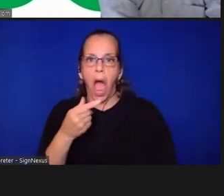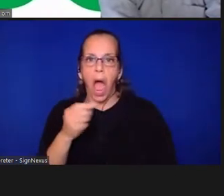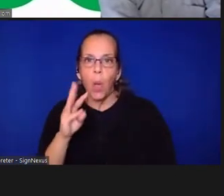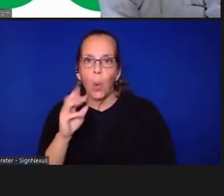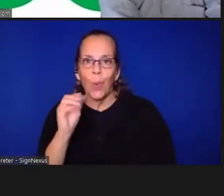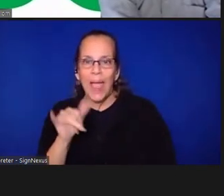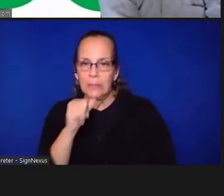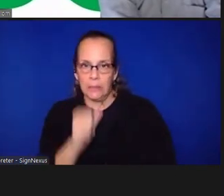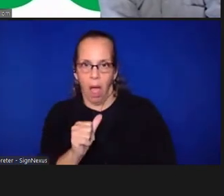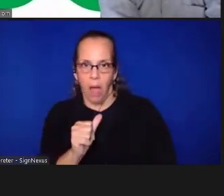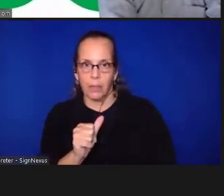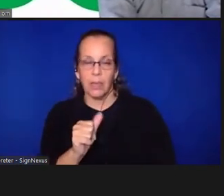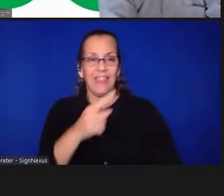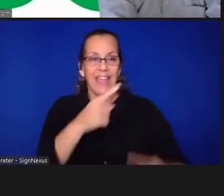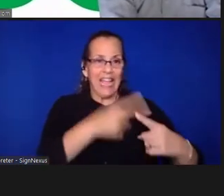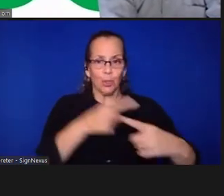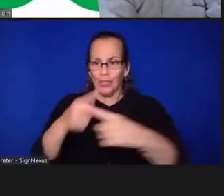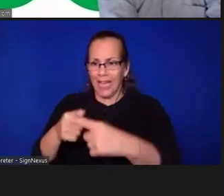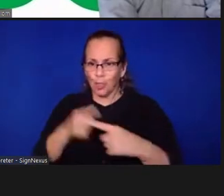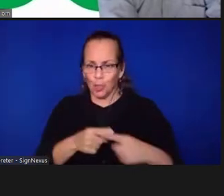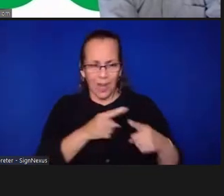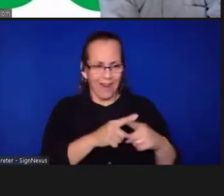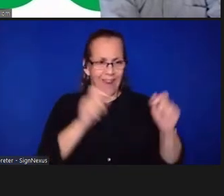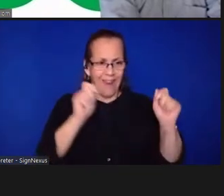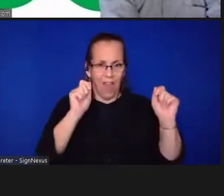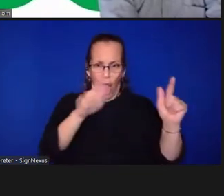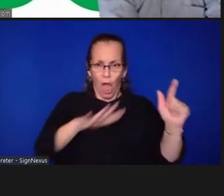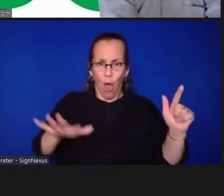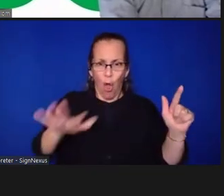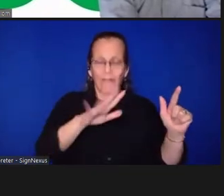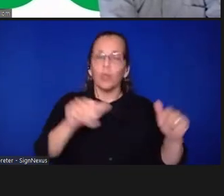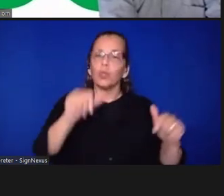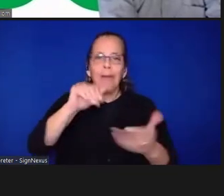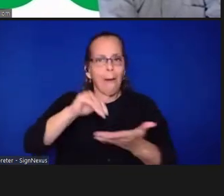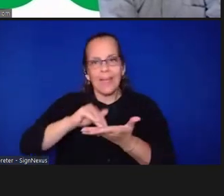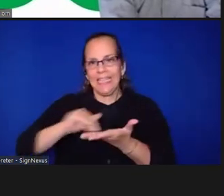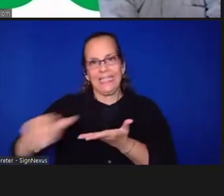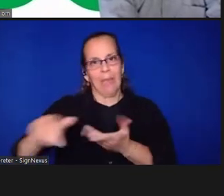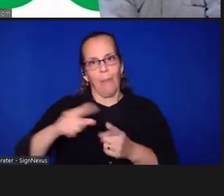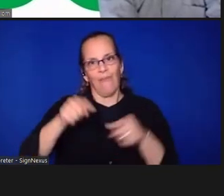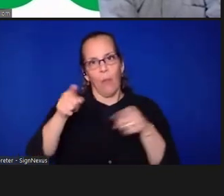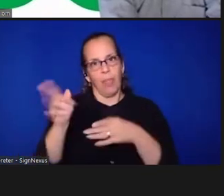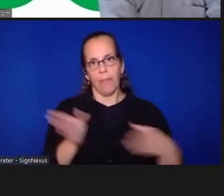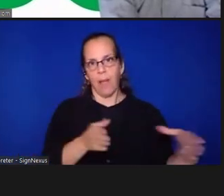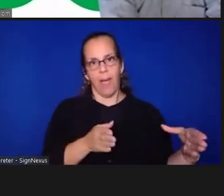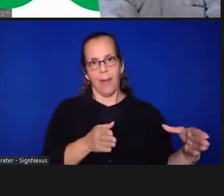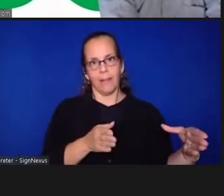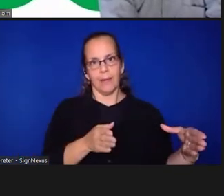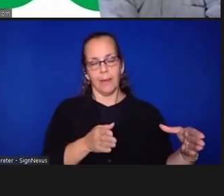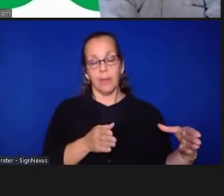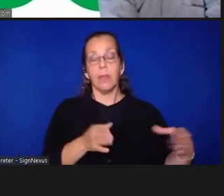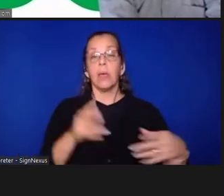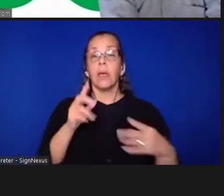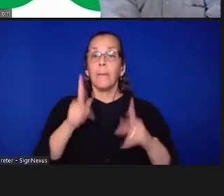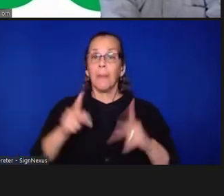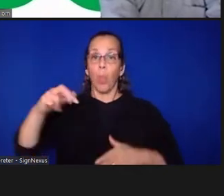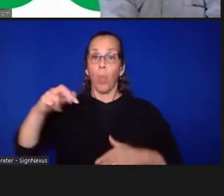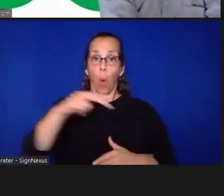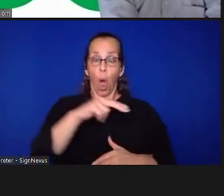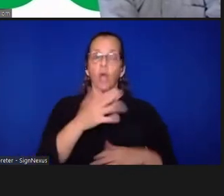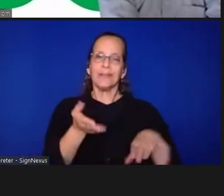there are intersections everywhere and therefore it should not be Exempted from this plan pedestrians die Crossing this highway and